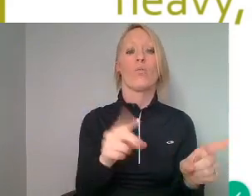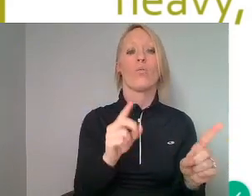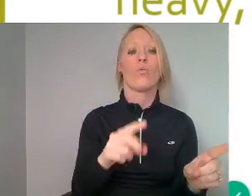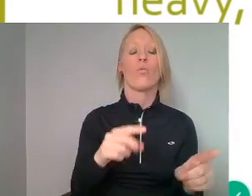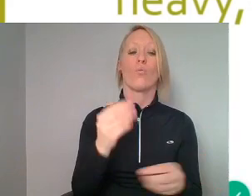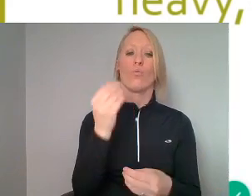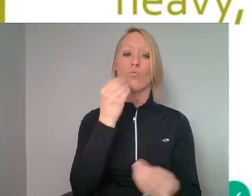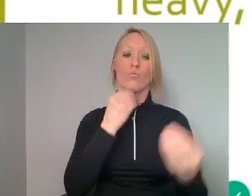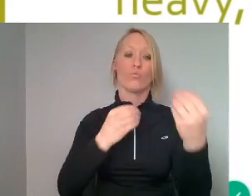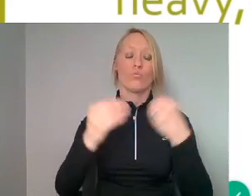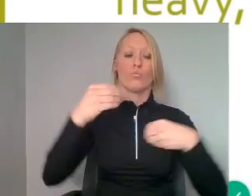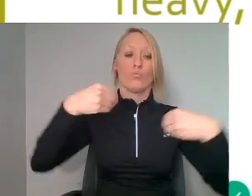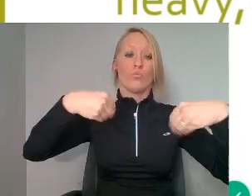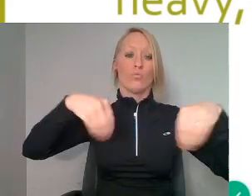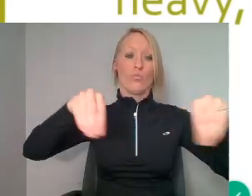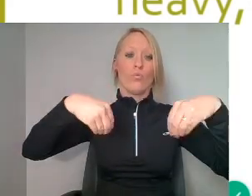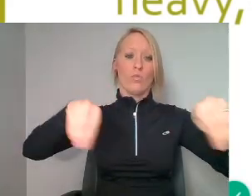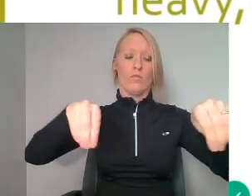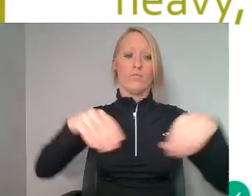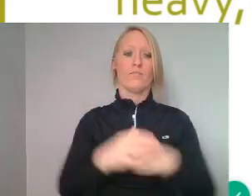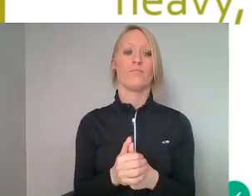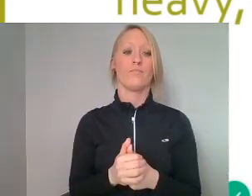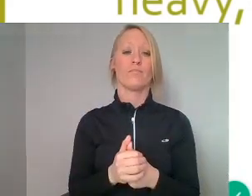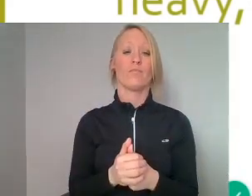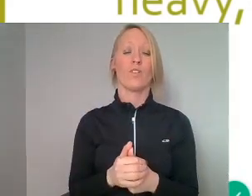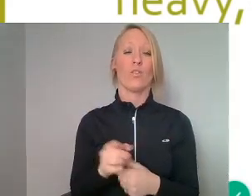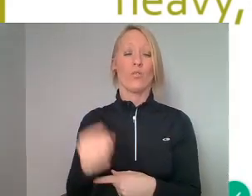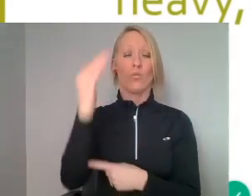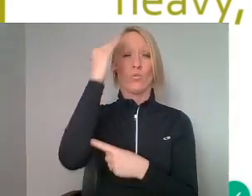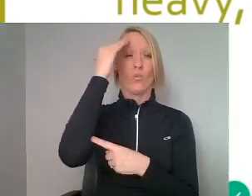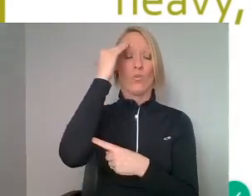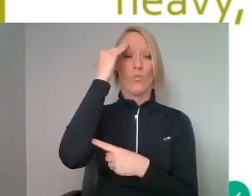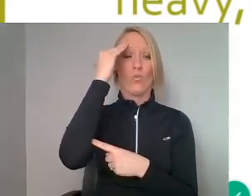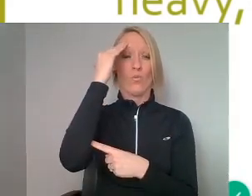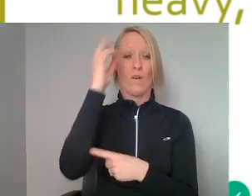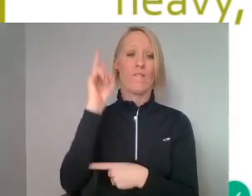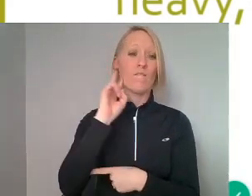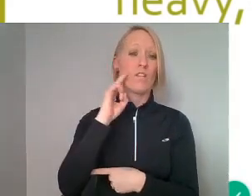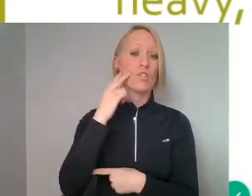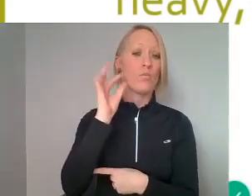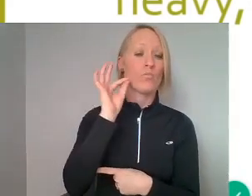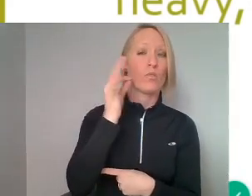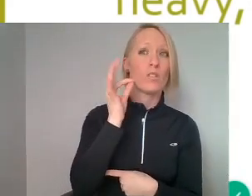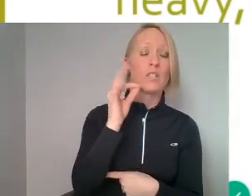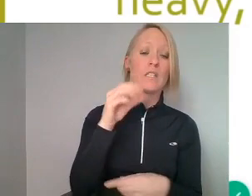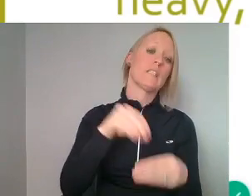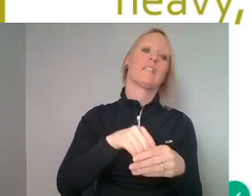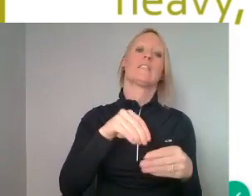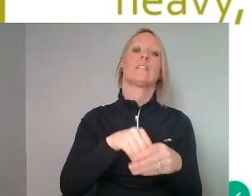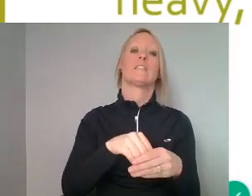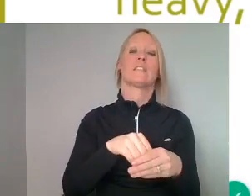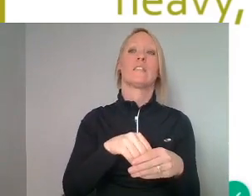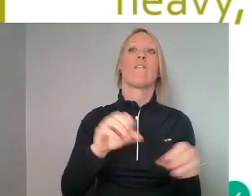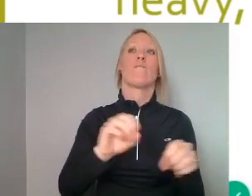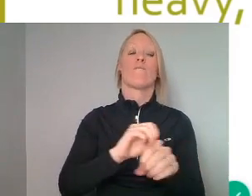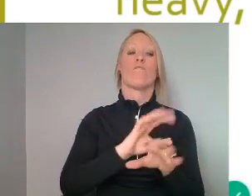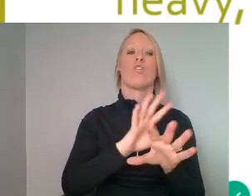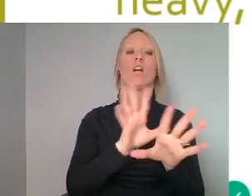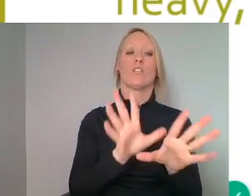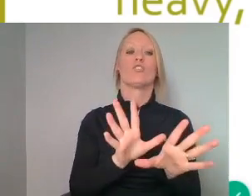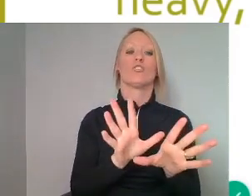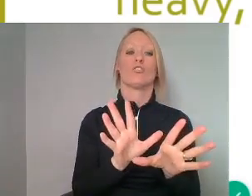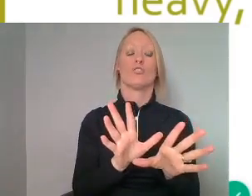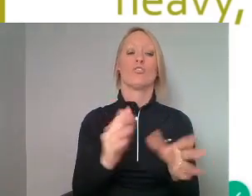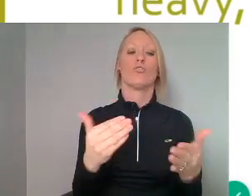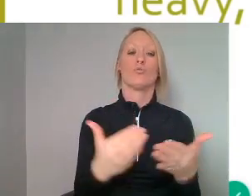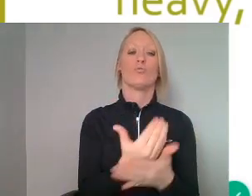you know when produce is in season because usually there's an overabundance of it and they put it like at the front of the store. So if you